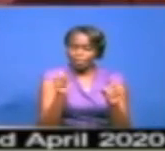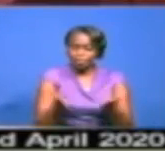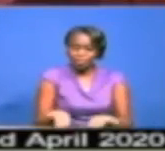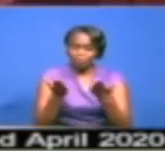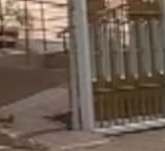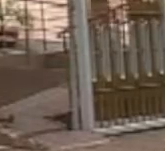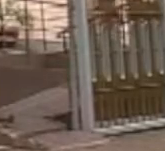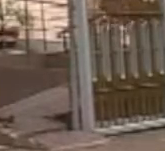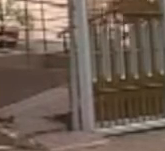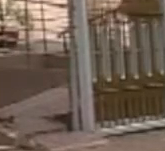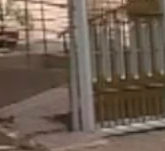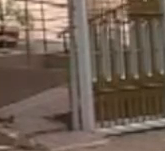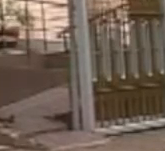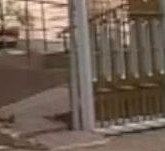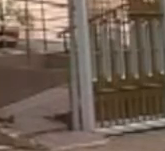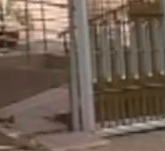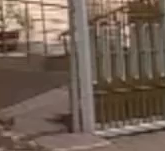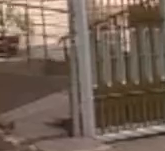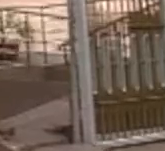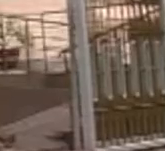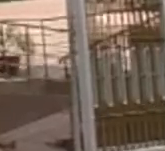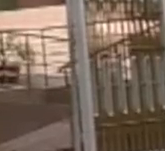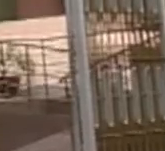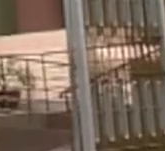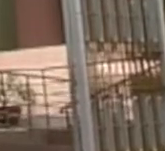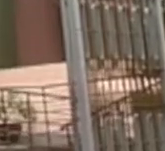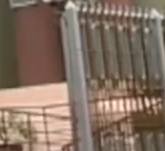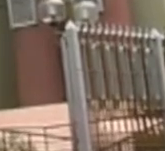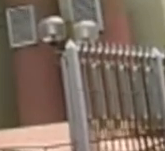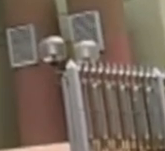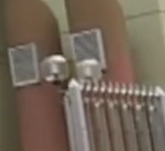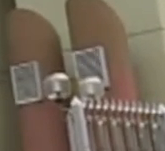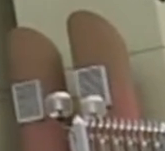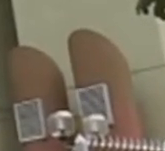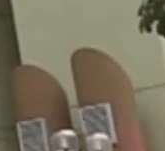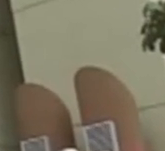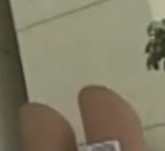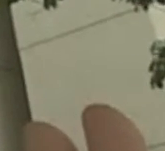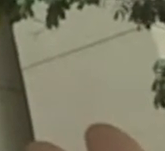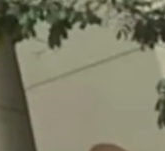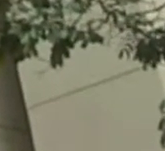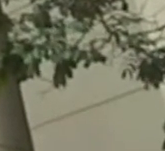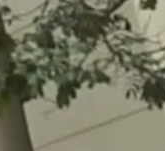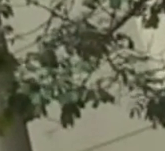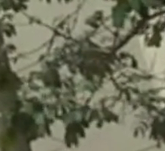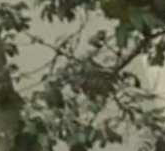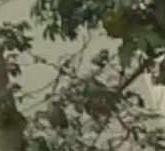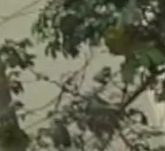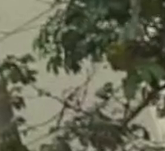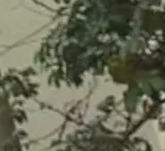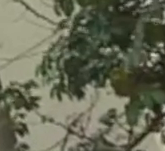their purchasing power. 3 billion shillings will go towards the construction of a 300-bed isolation facility at the